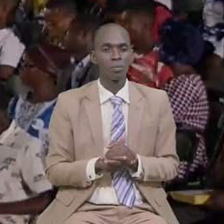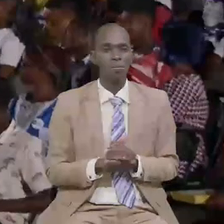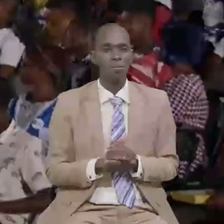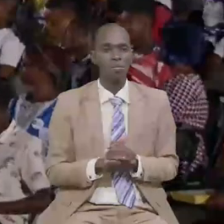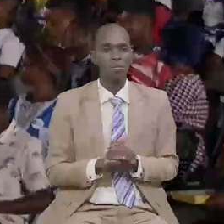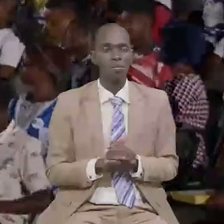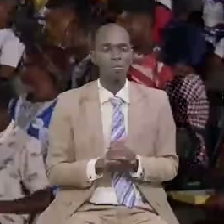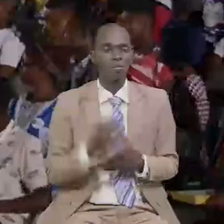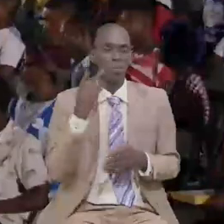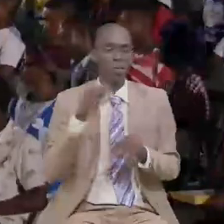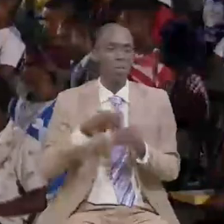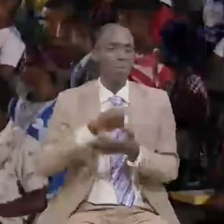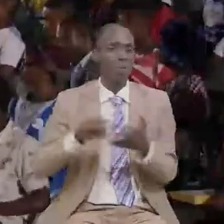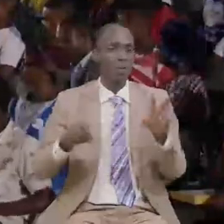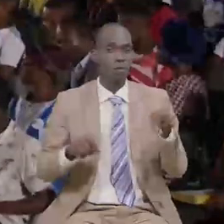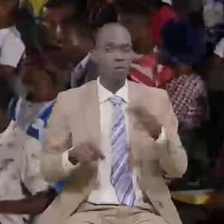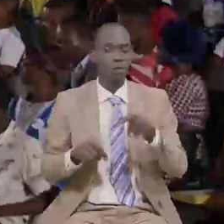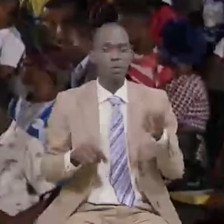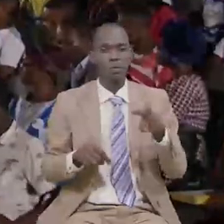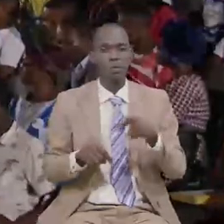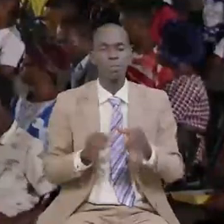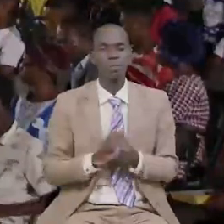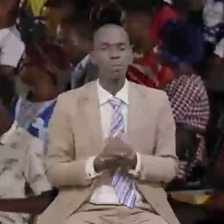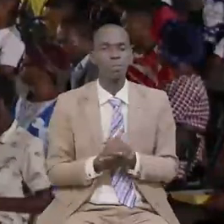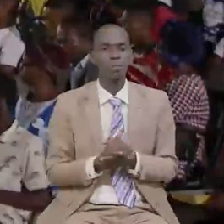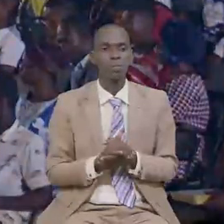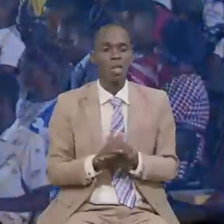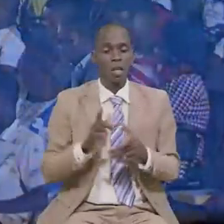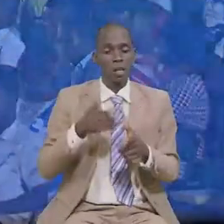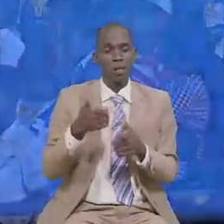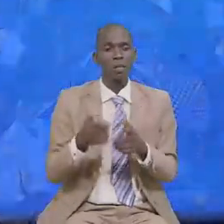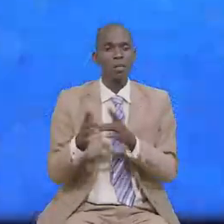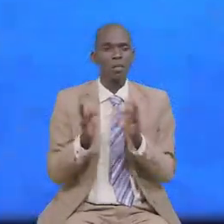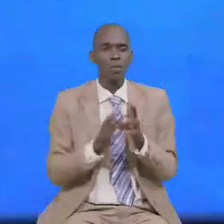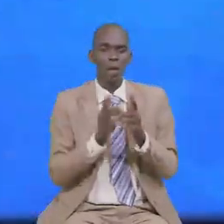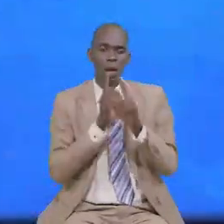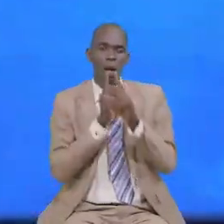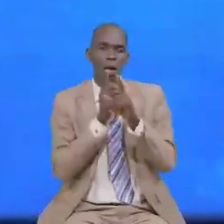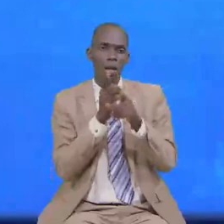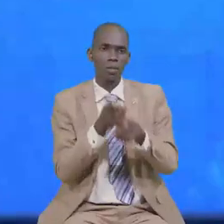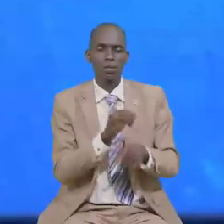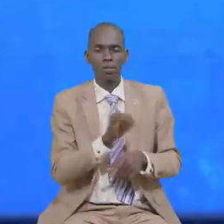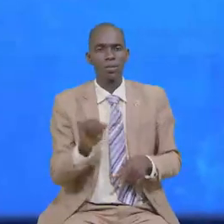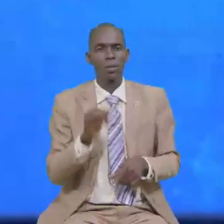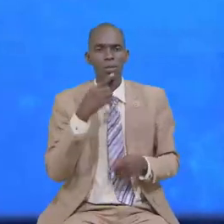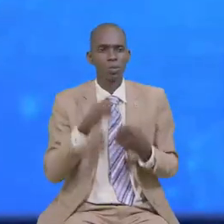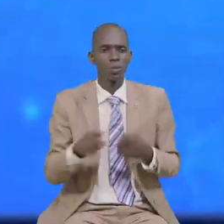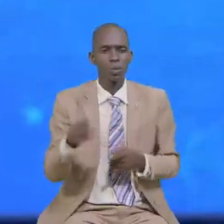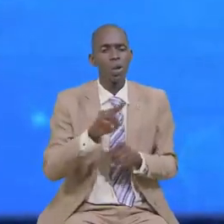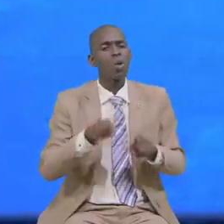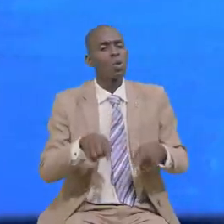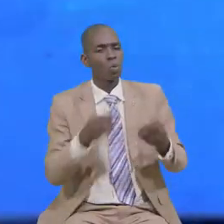Look at verse 22. Then Jesus answered unto them, go your way